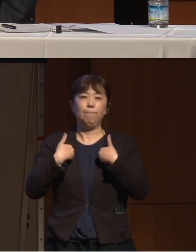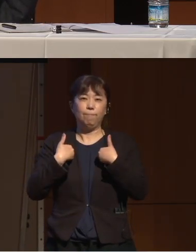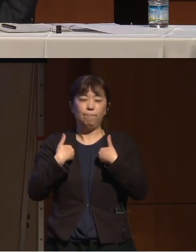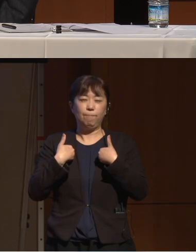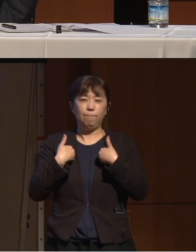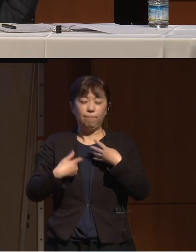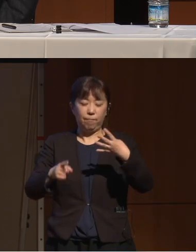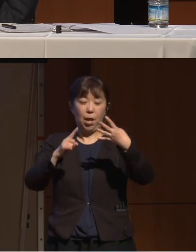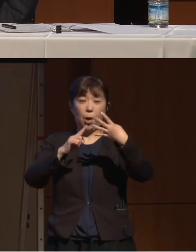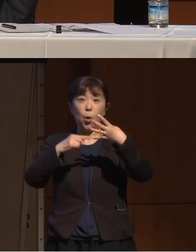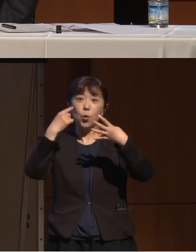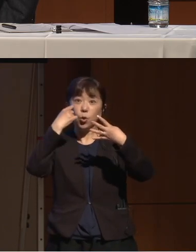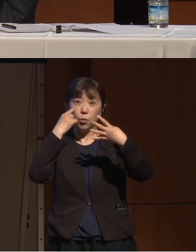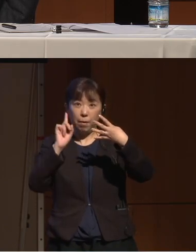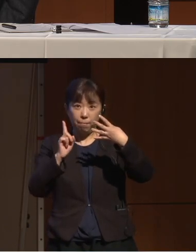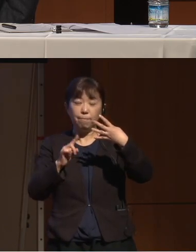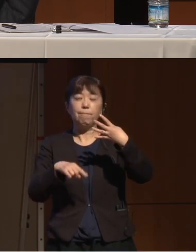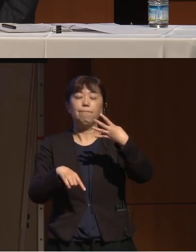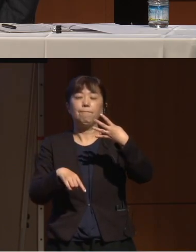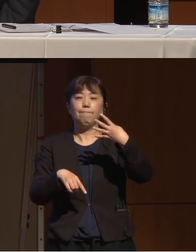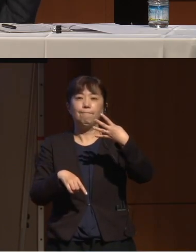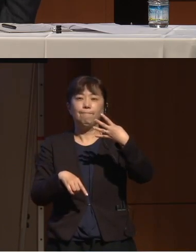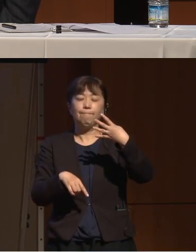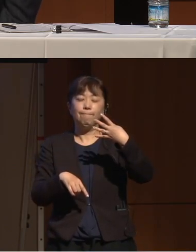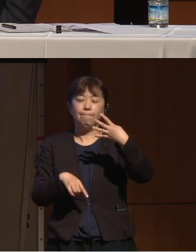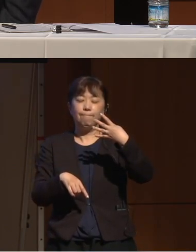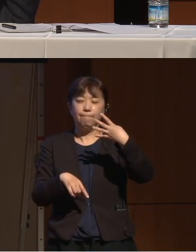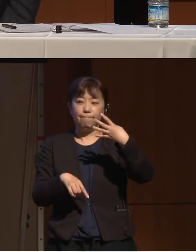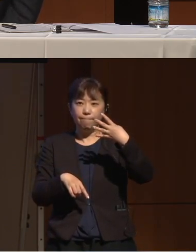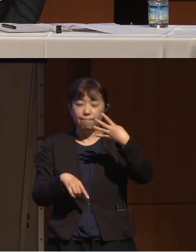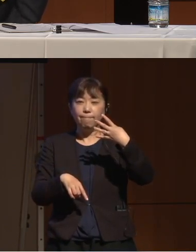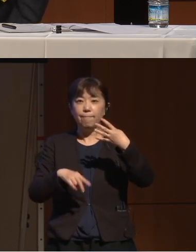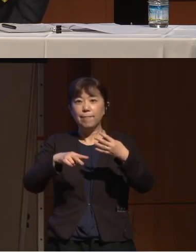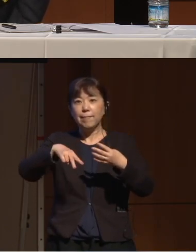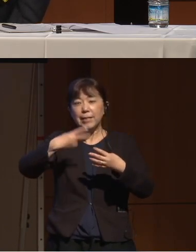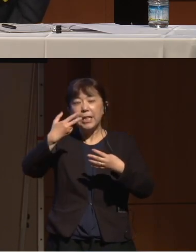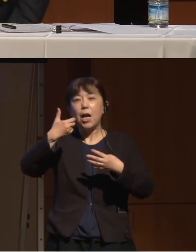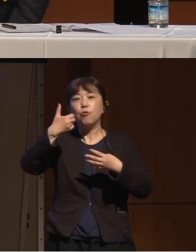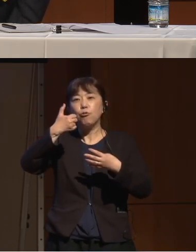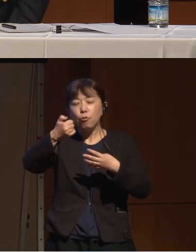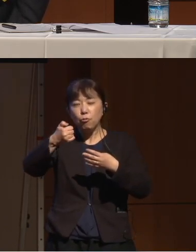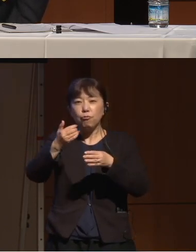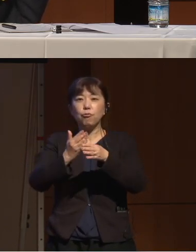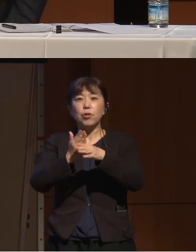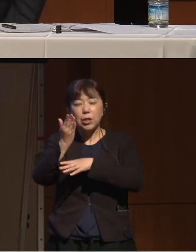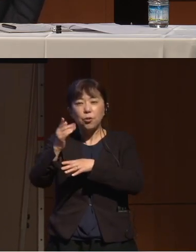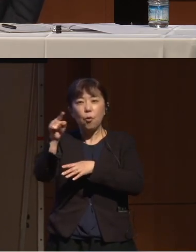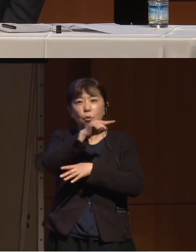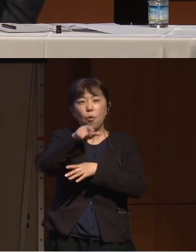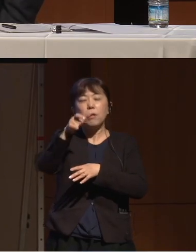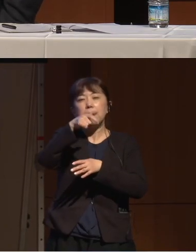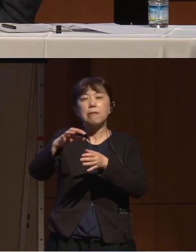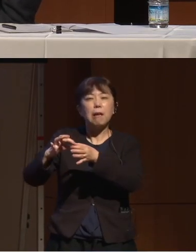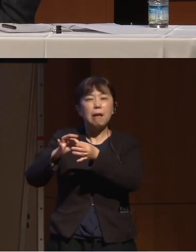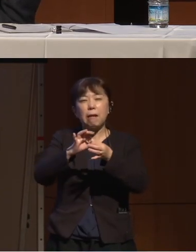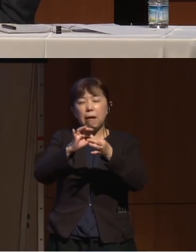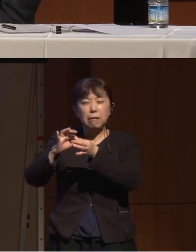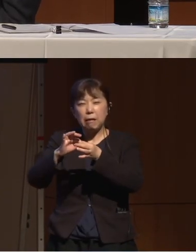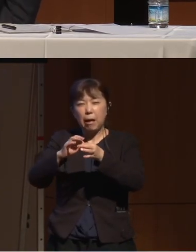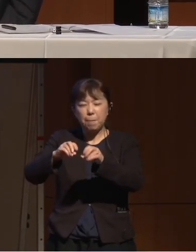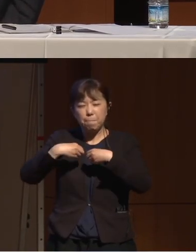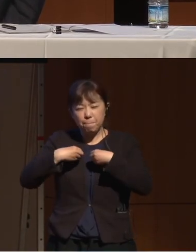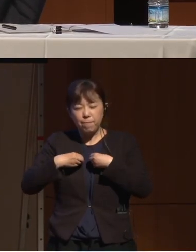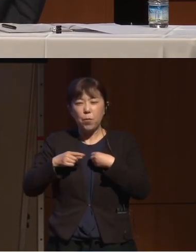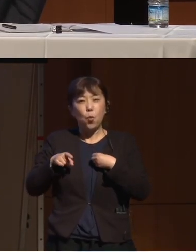we have more than 250 human viruses, so we need prototype pathogen approach.